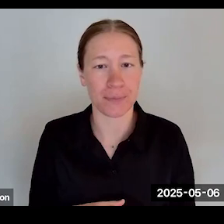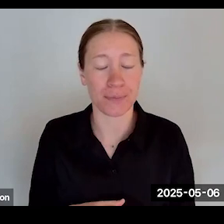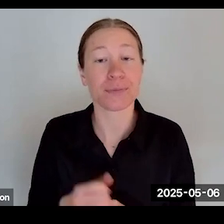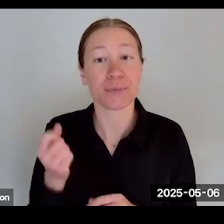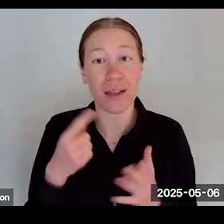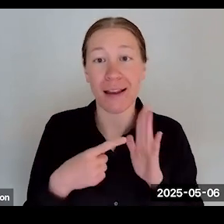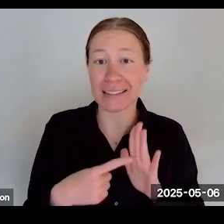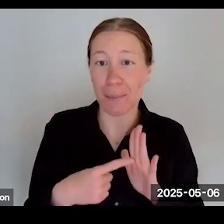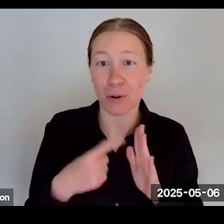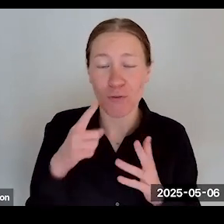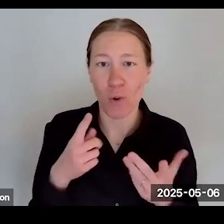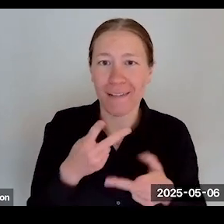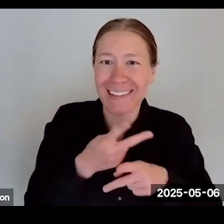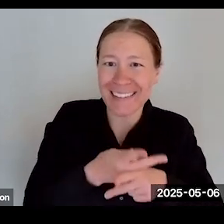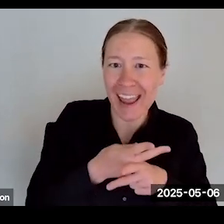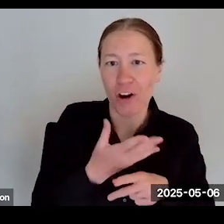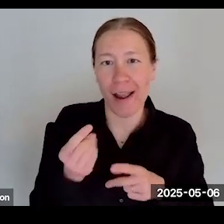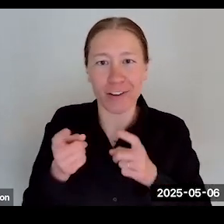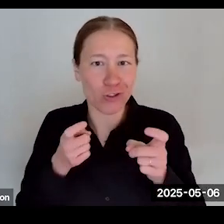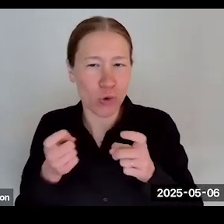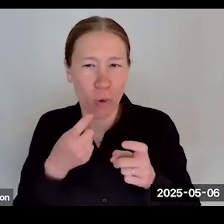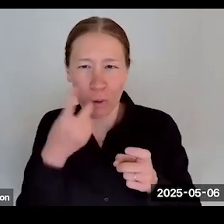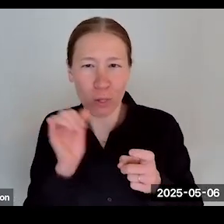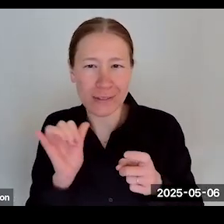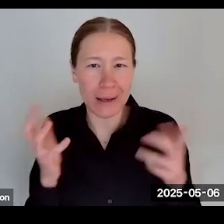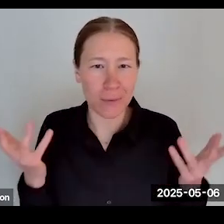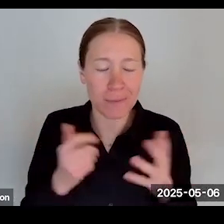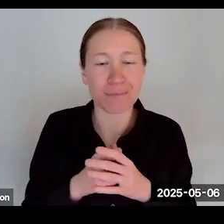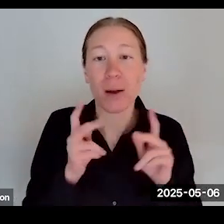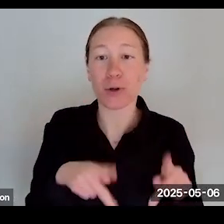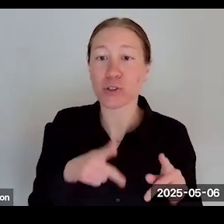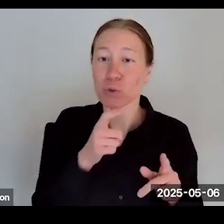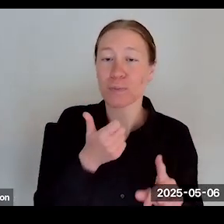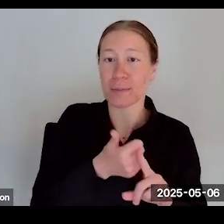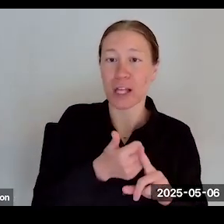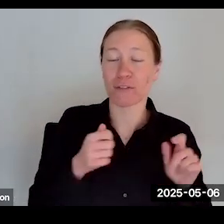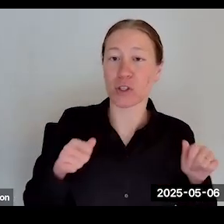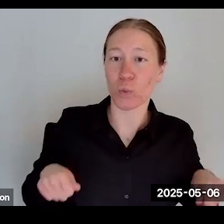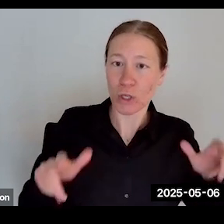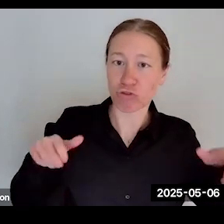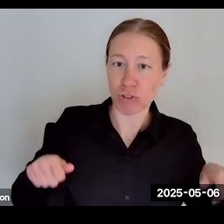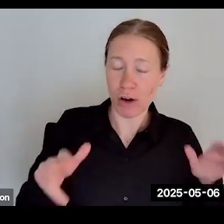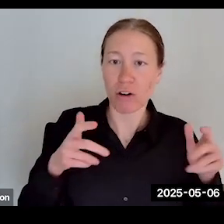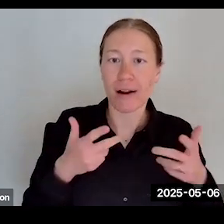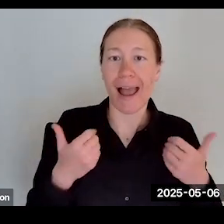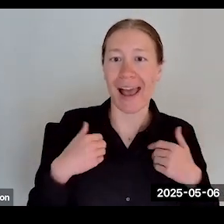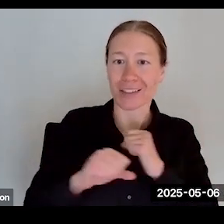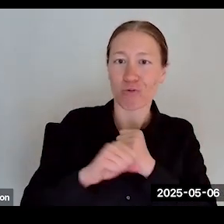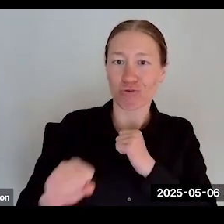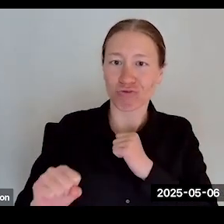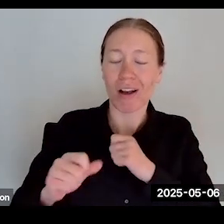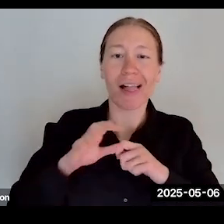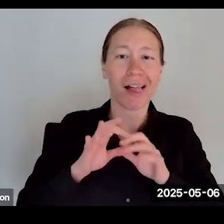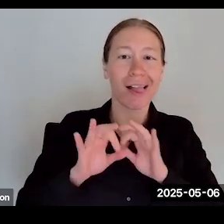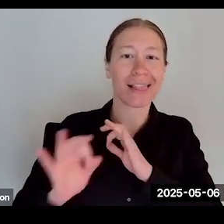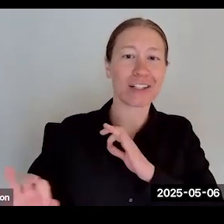So some examples of what care and control can look like. A person who uses a wheelchair is using a retractable leash so their animal can pick up